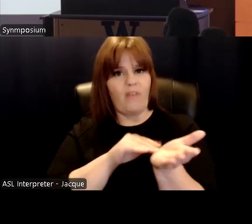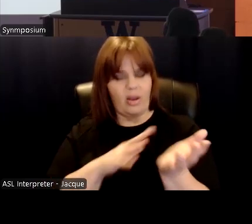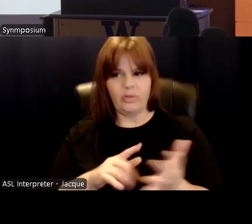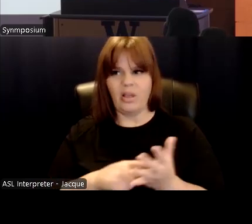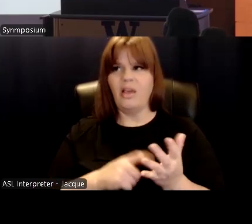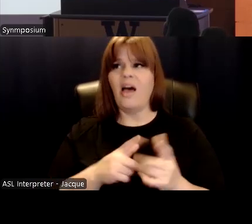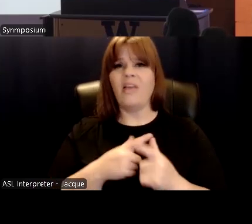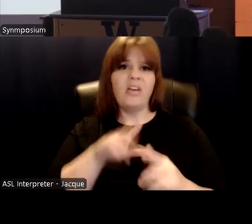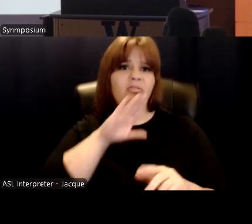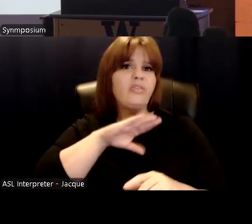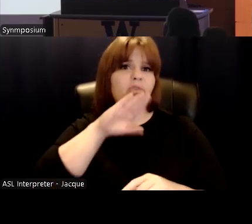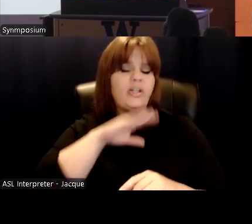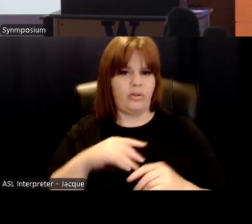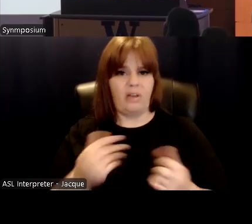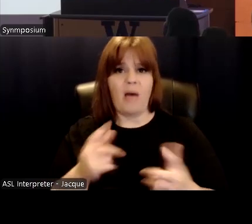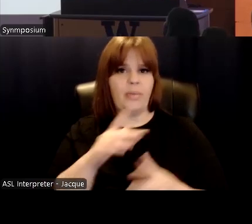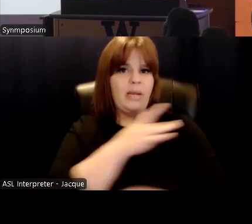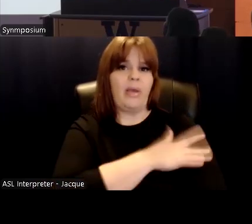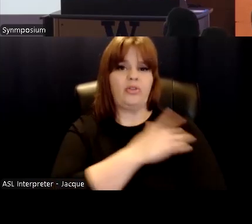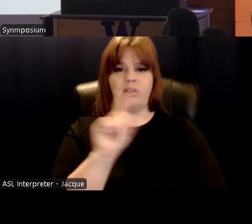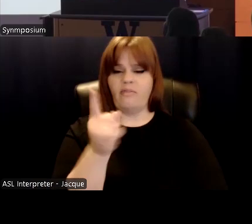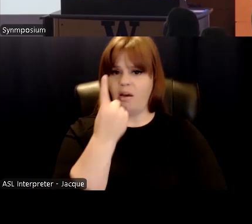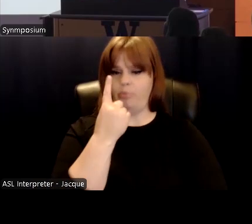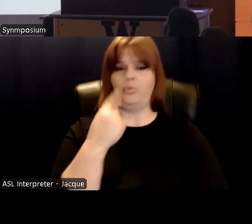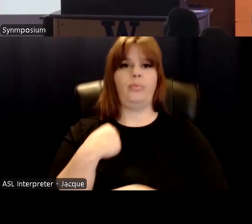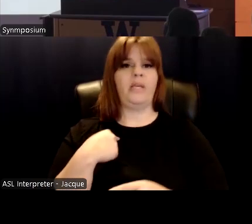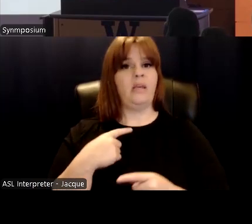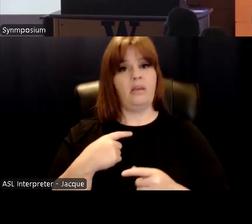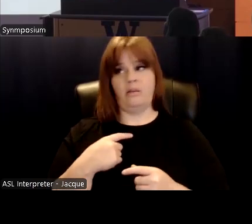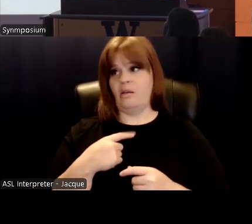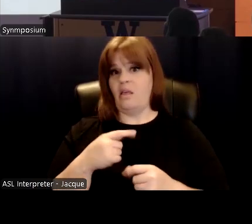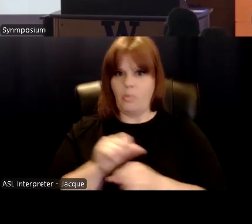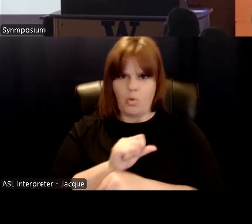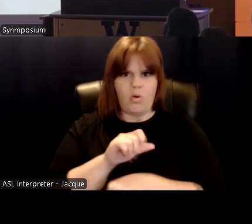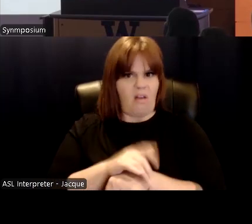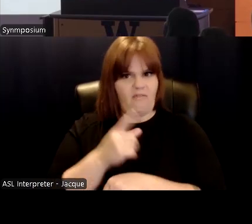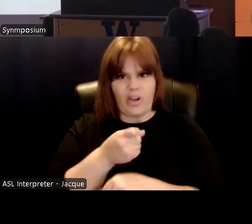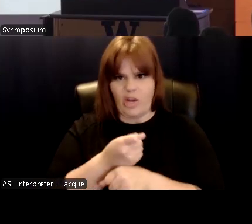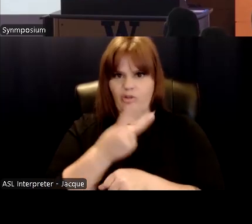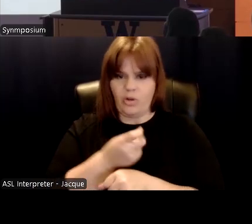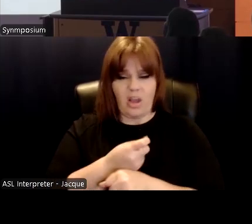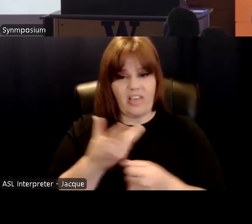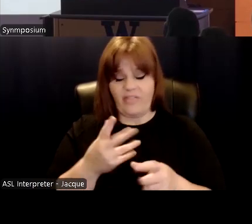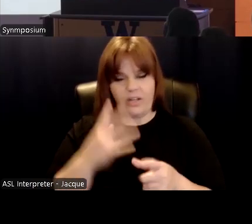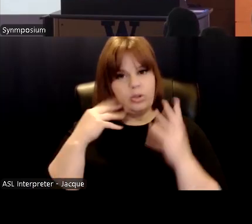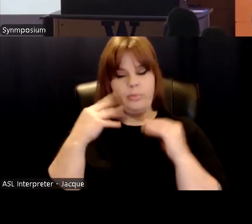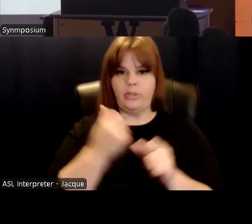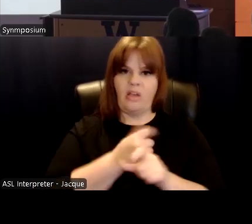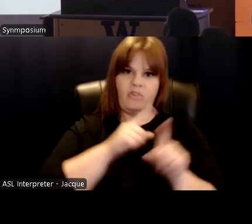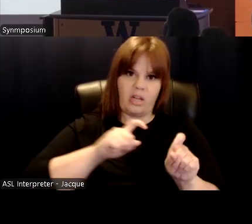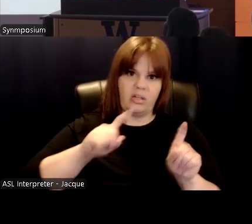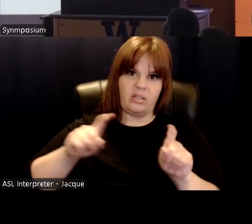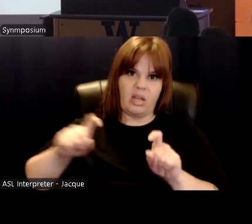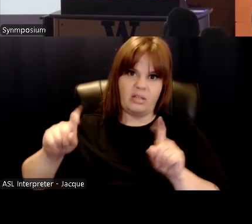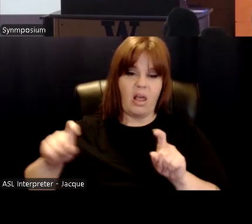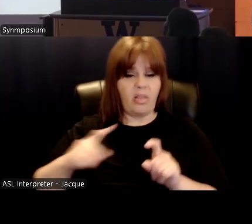many patients have come to me, and they've been at this for a year, 2 years, and they've had every test known to man, and everybody say, "Oh, good